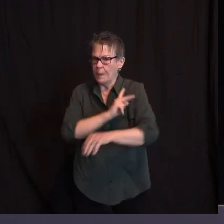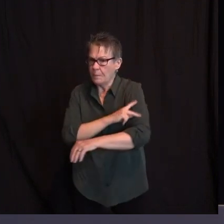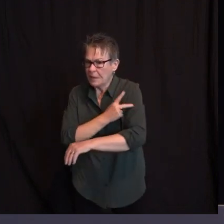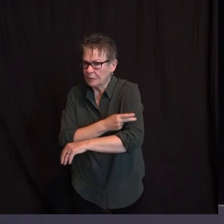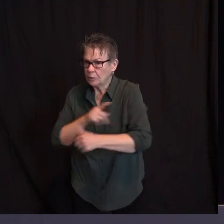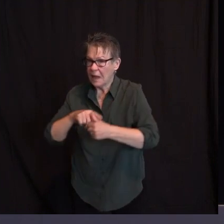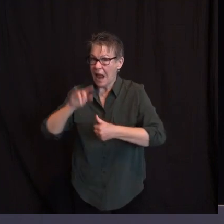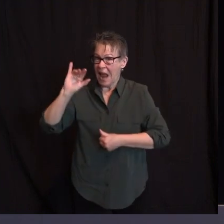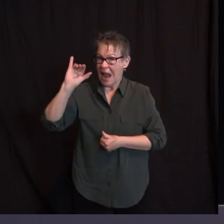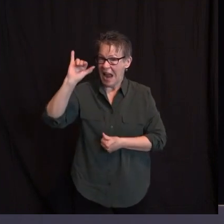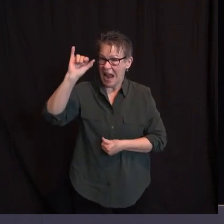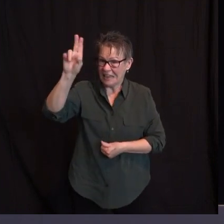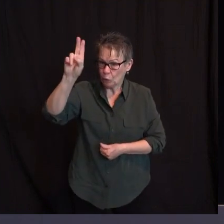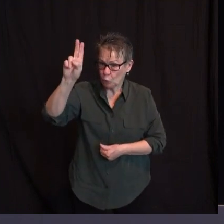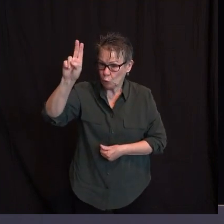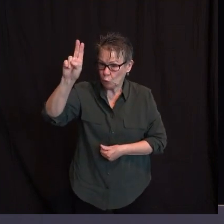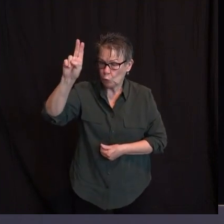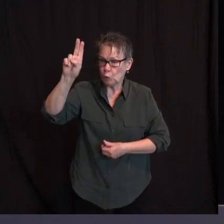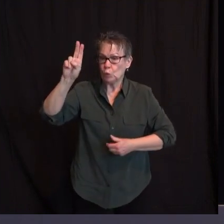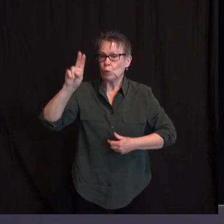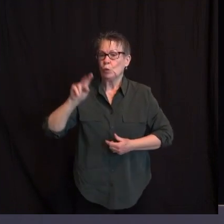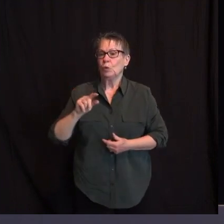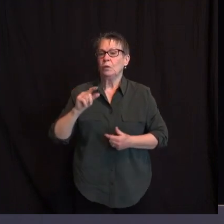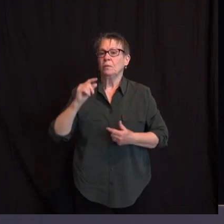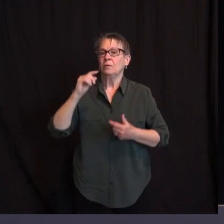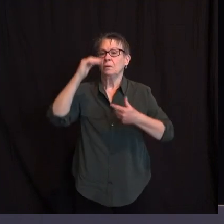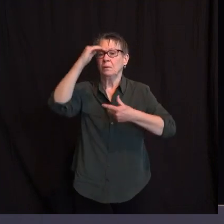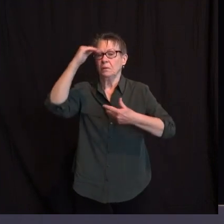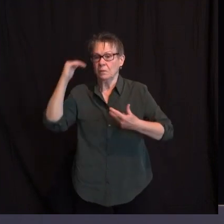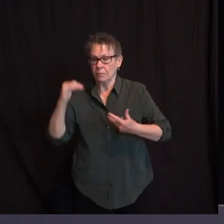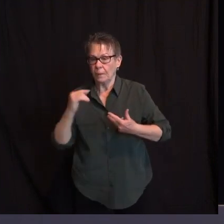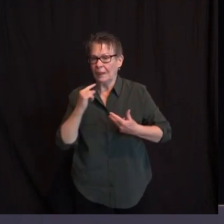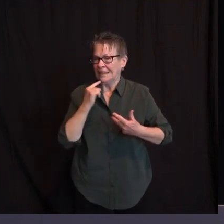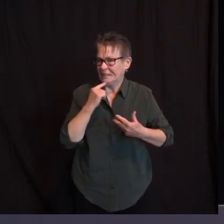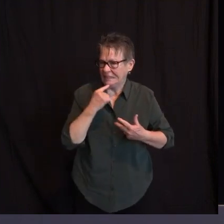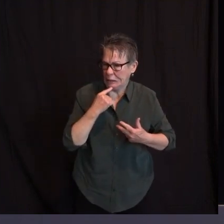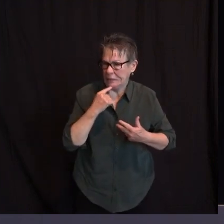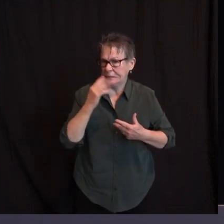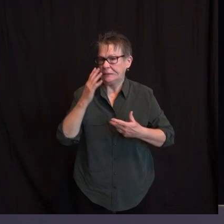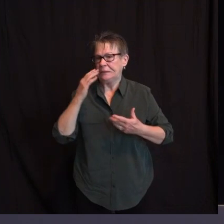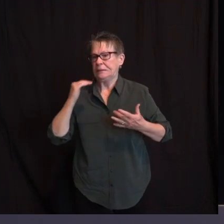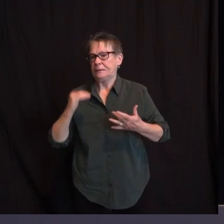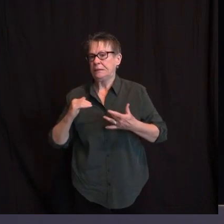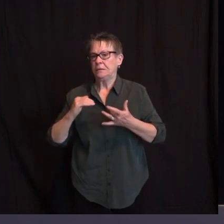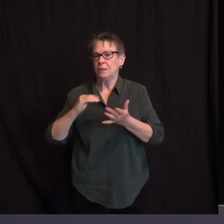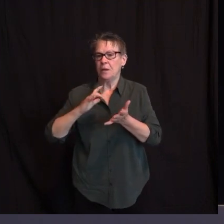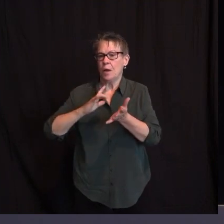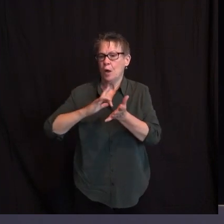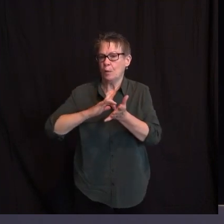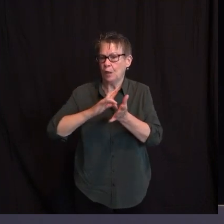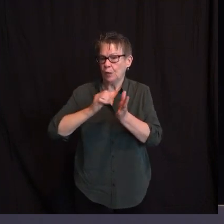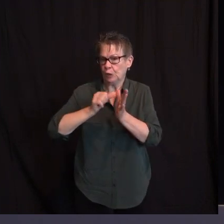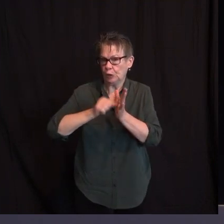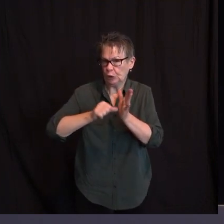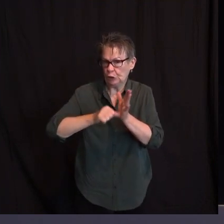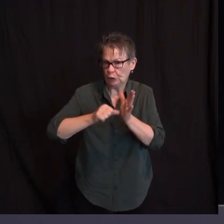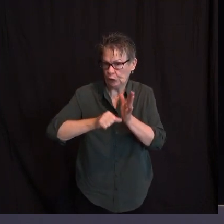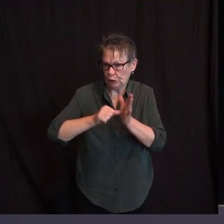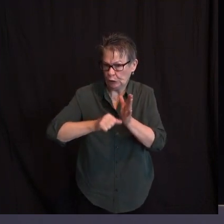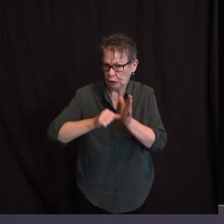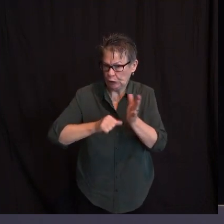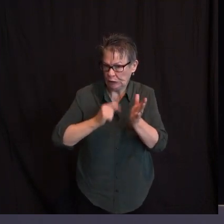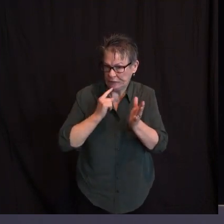acute care hospitals. Then we have medical surgical high acuity. They will be appropriate for a hospital like